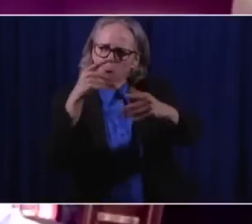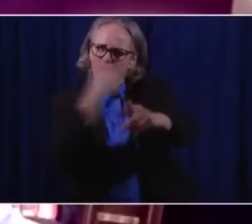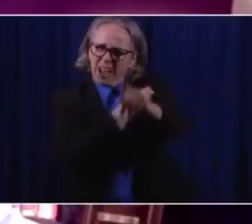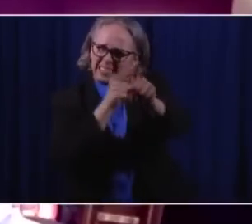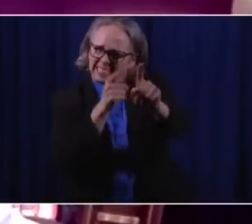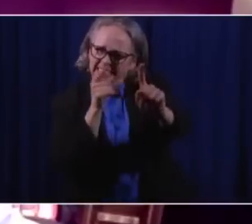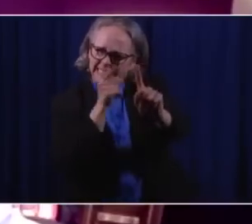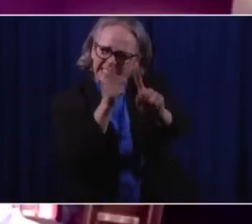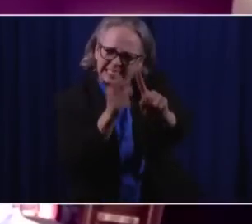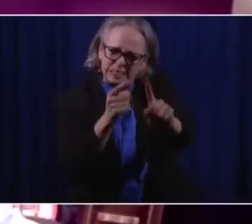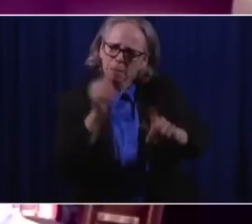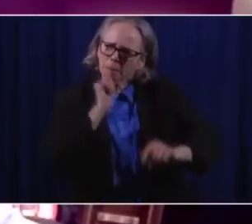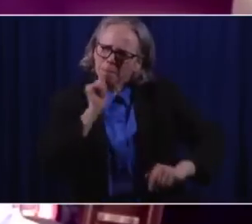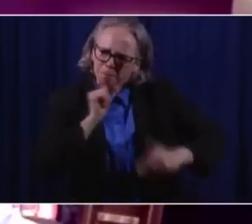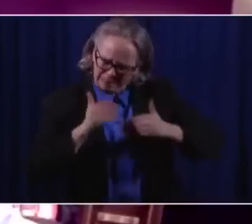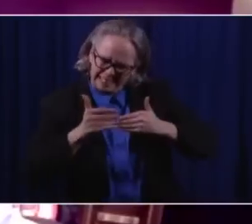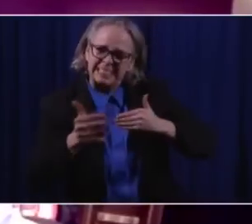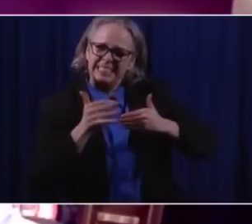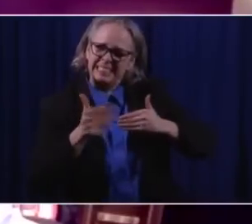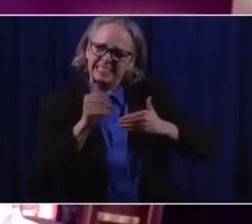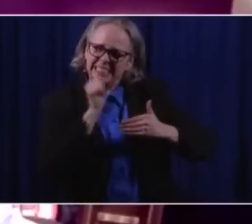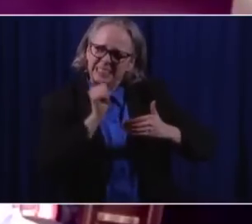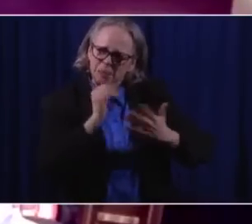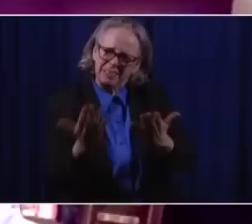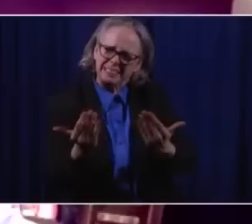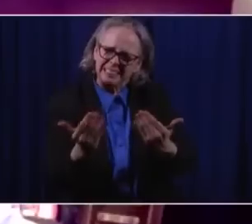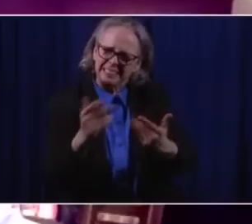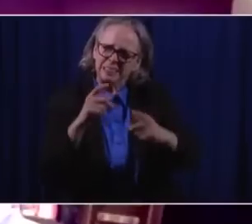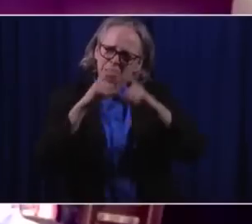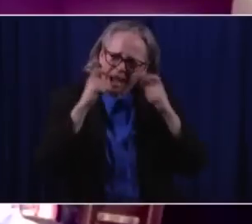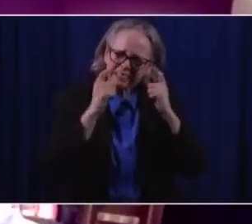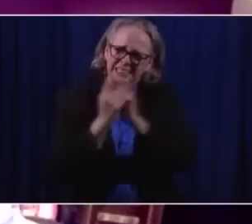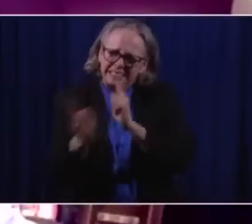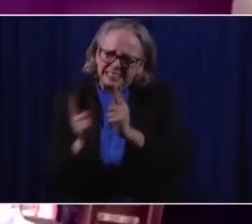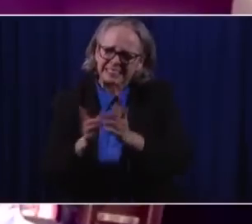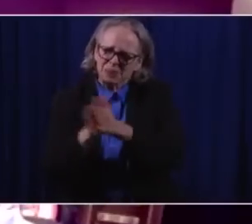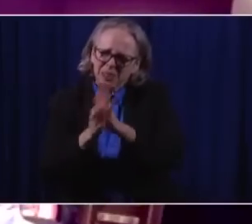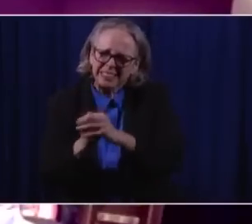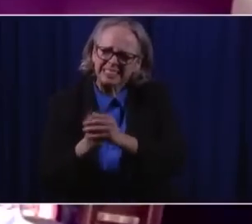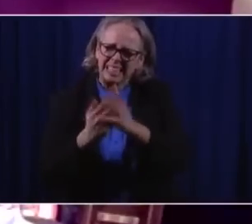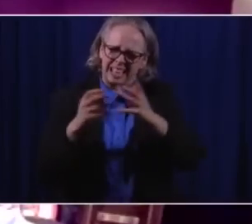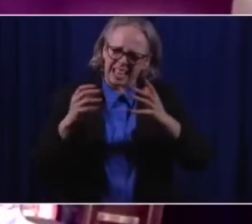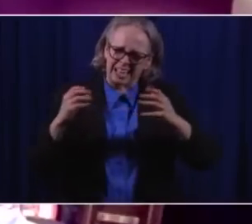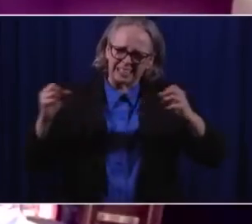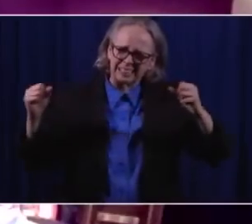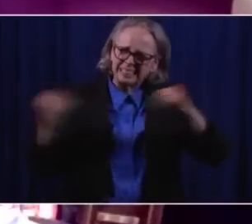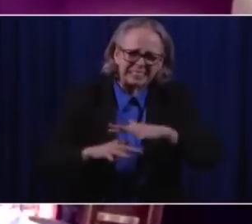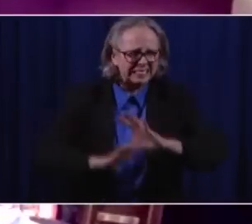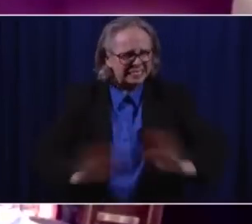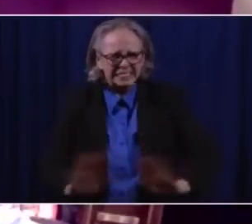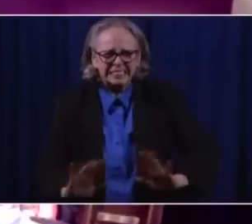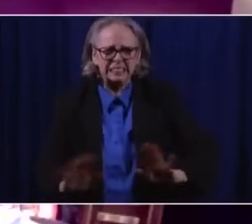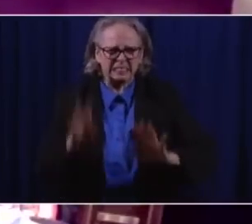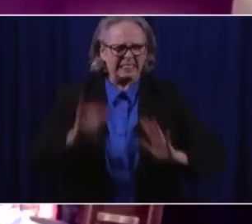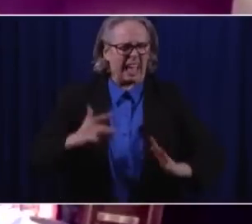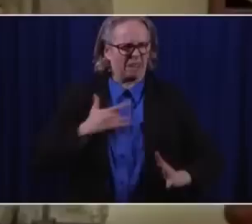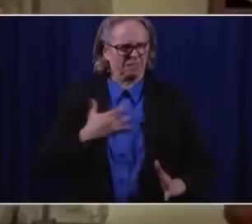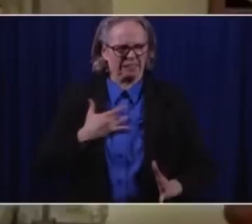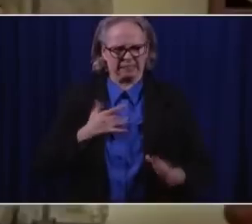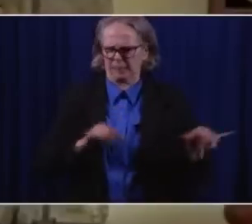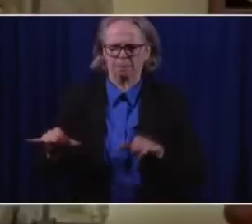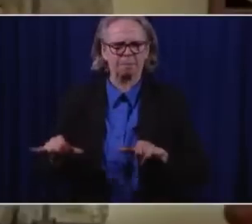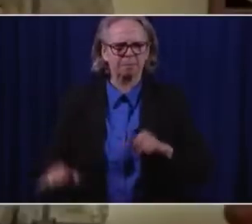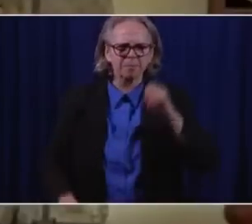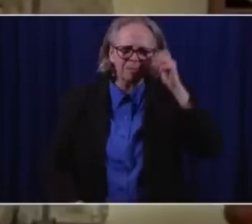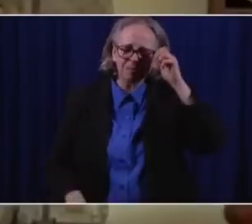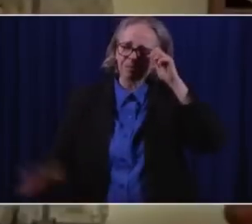the coming months until we get those vaccines out, we get them deployed, and then we can start turning this around. Bruce, thank you very